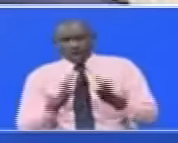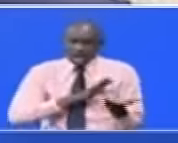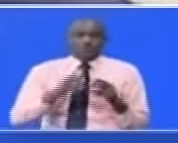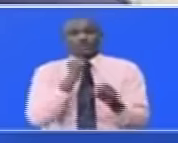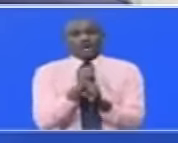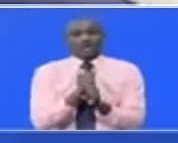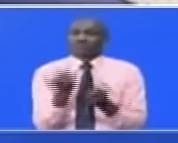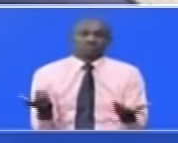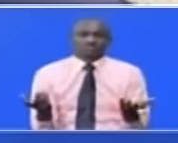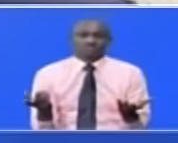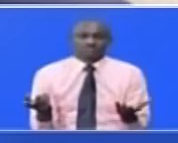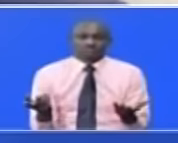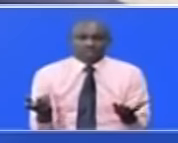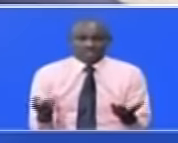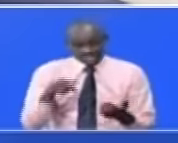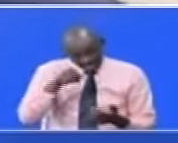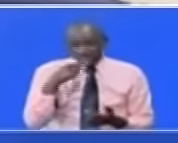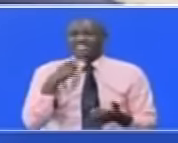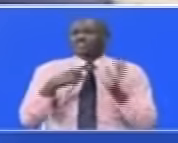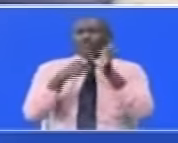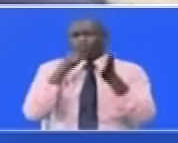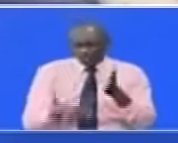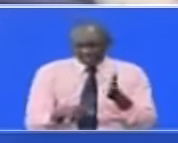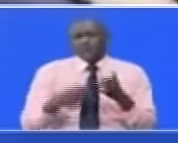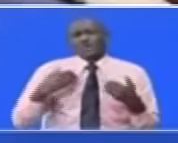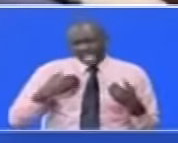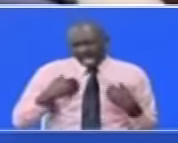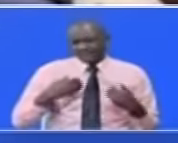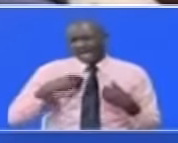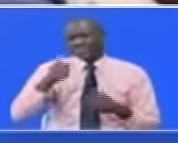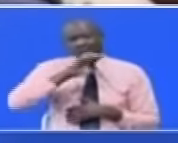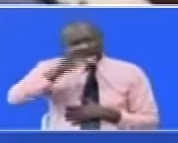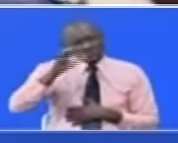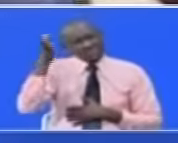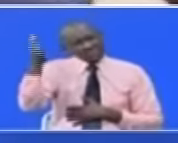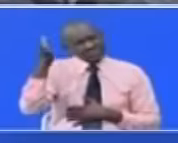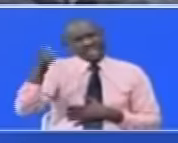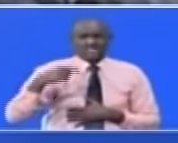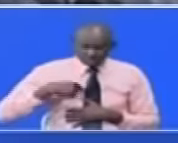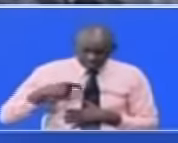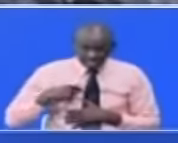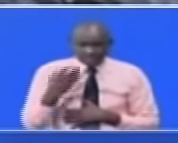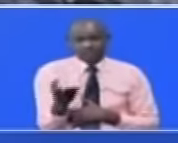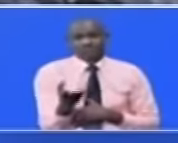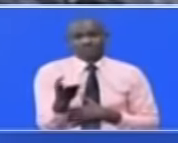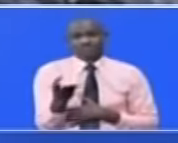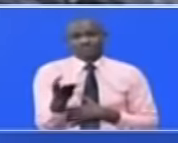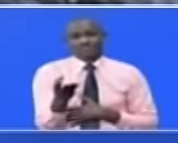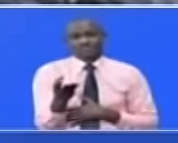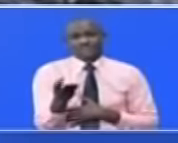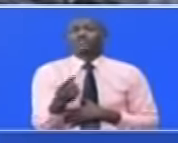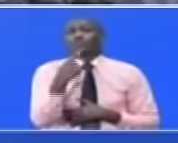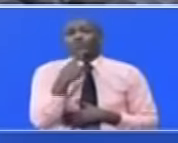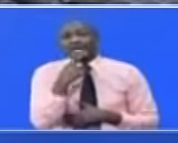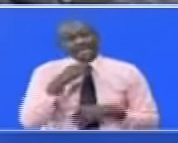work. Analysis of candidature trends shows that there are still some counties where the gender disparity in favor of boys is very high. Turkana